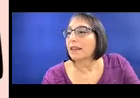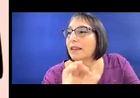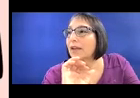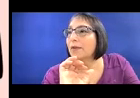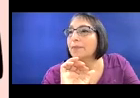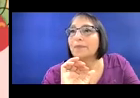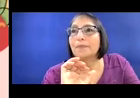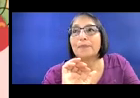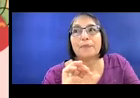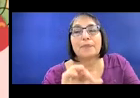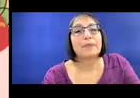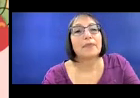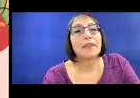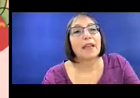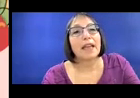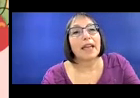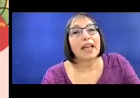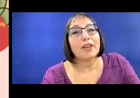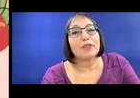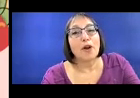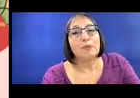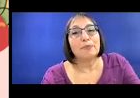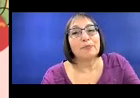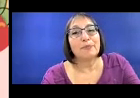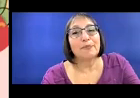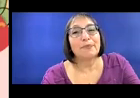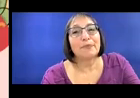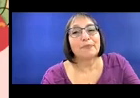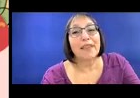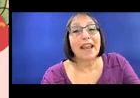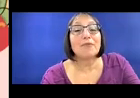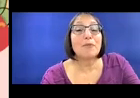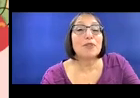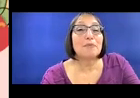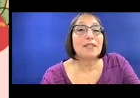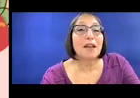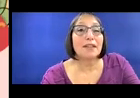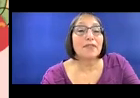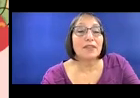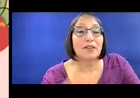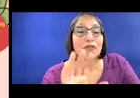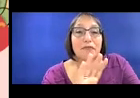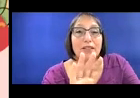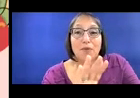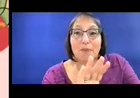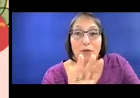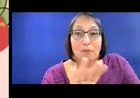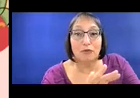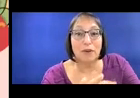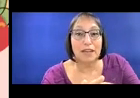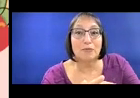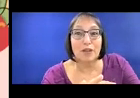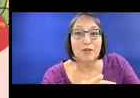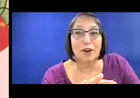so, and I'm using my slides if that's a problem, so my